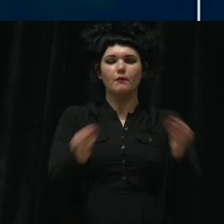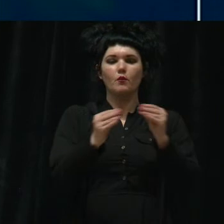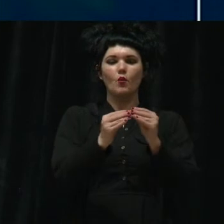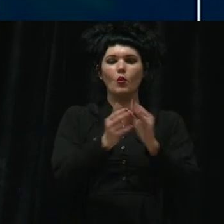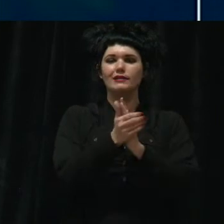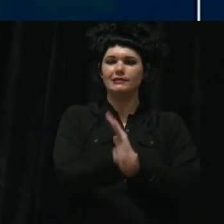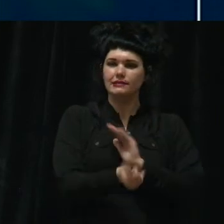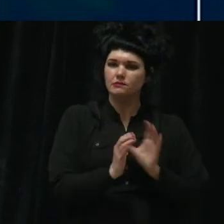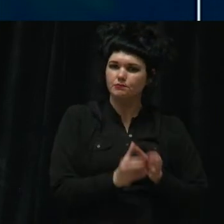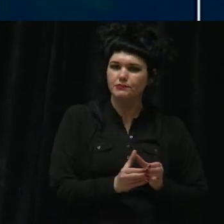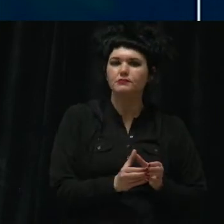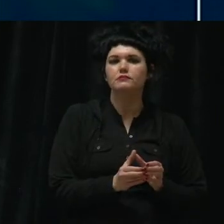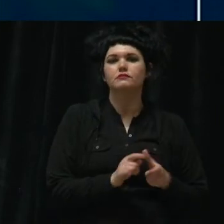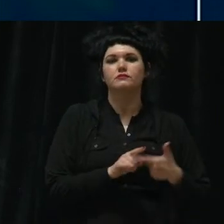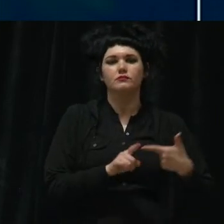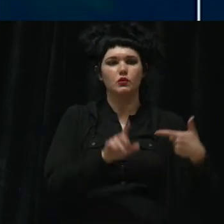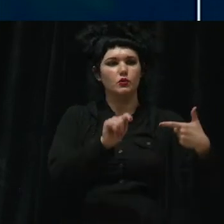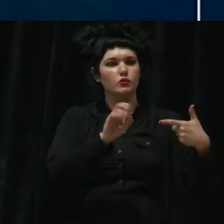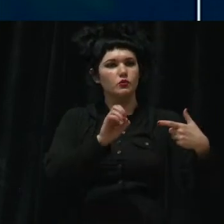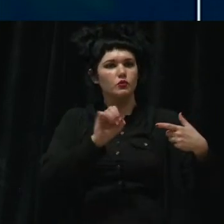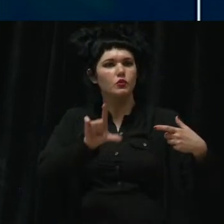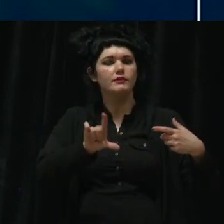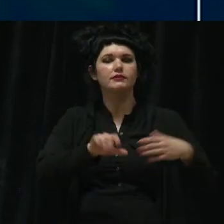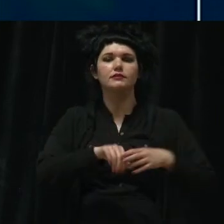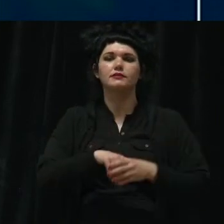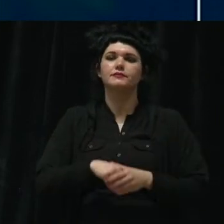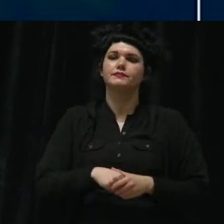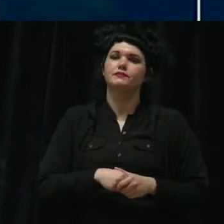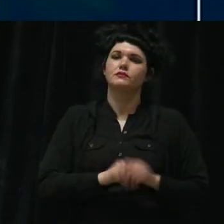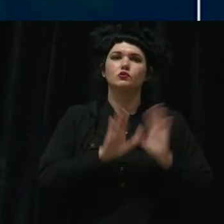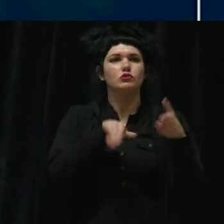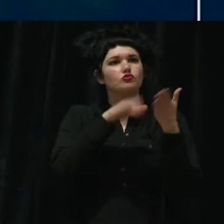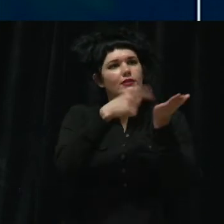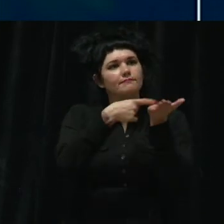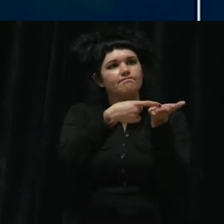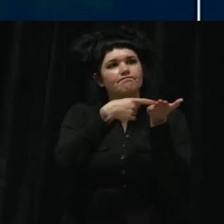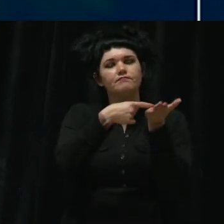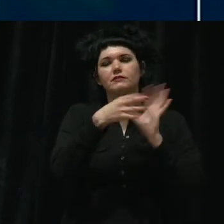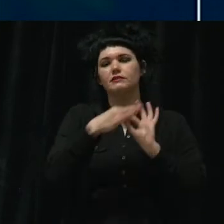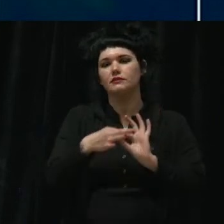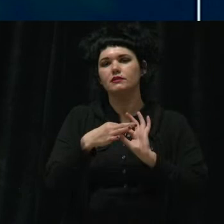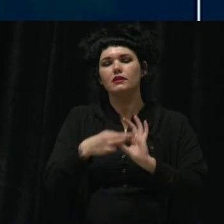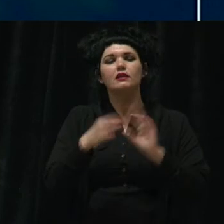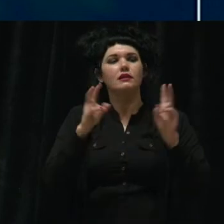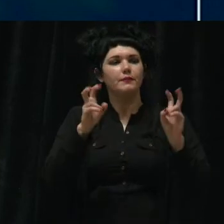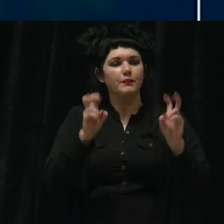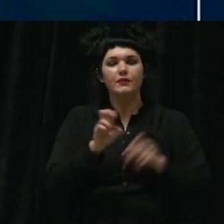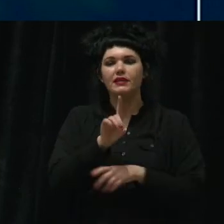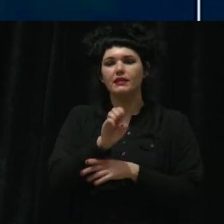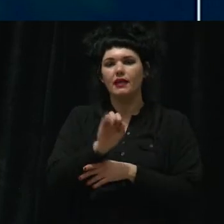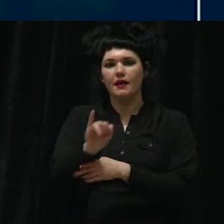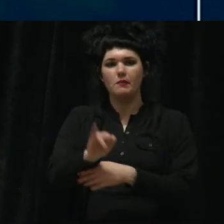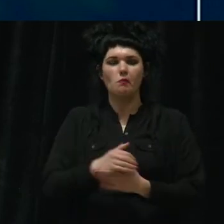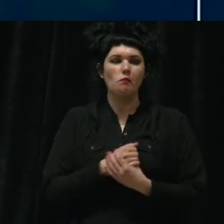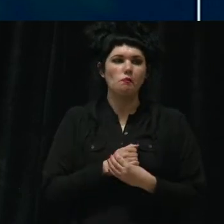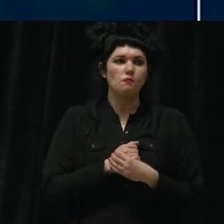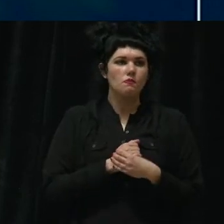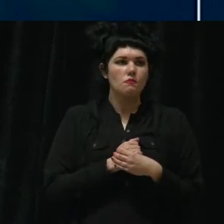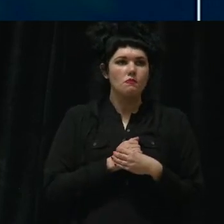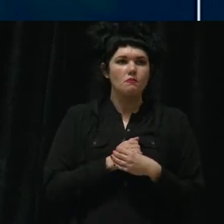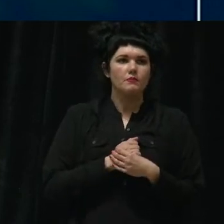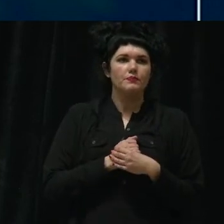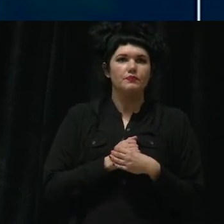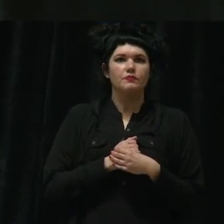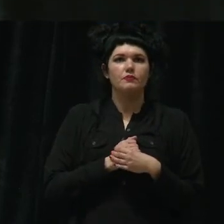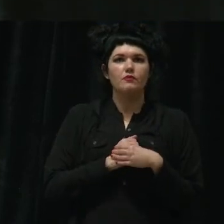skills and tools to address issues related to DEI. So we've